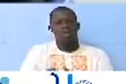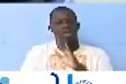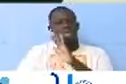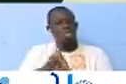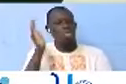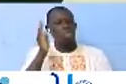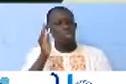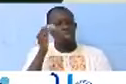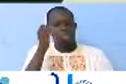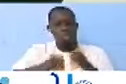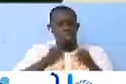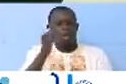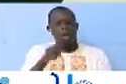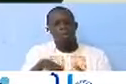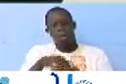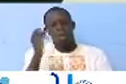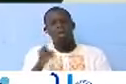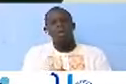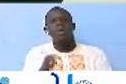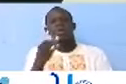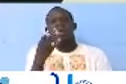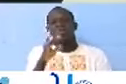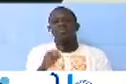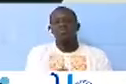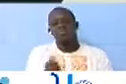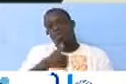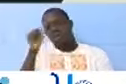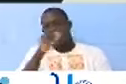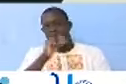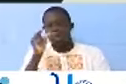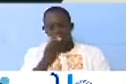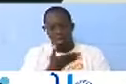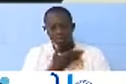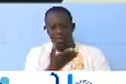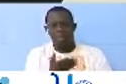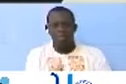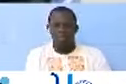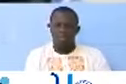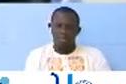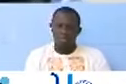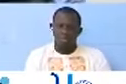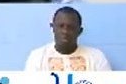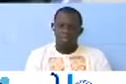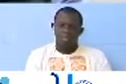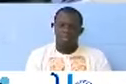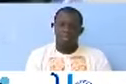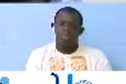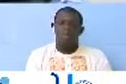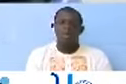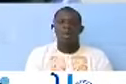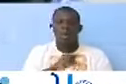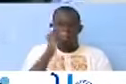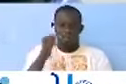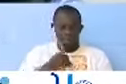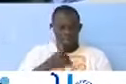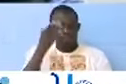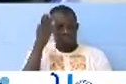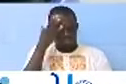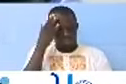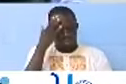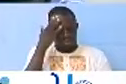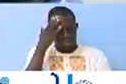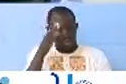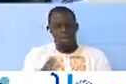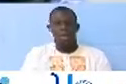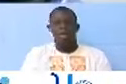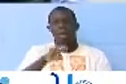known by any other name? Ninga mora Idrissa Job tola. Foto kutendo ba lalaba. Ndenga atomilo. The name that I know.